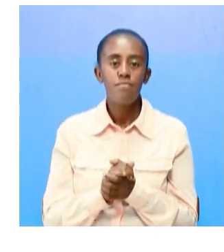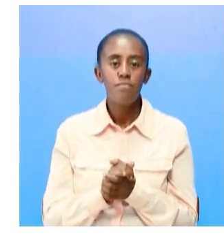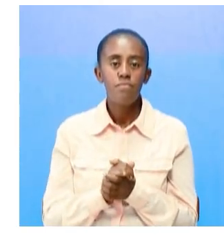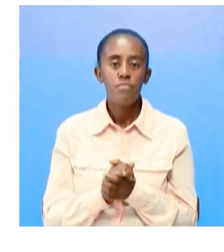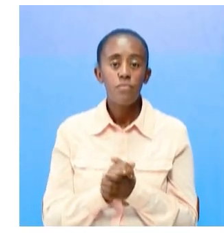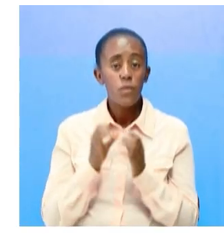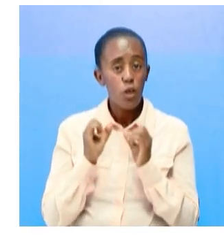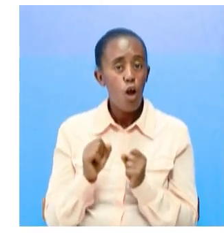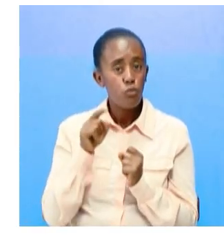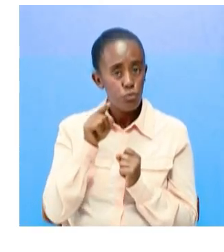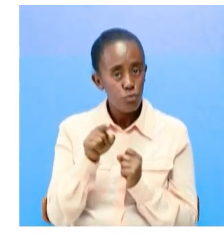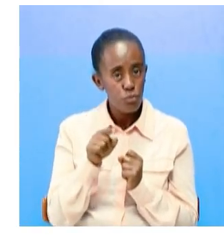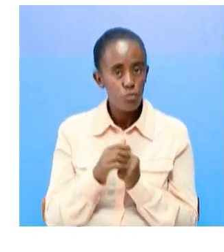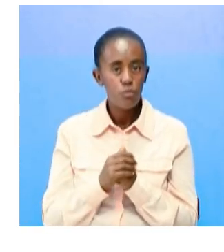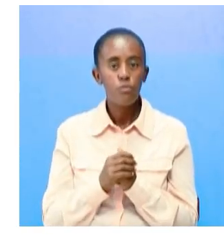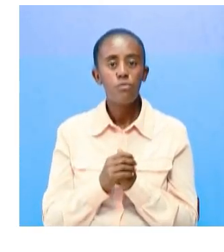can you